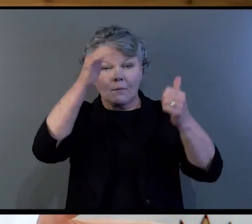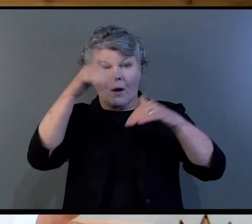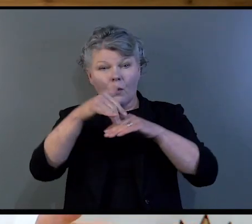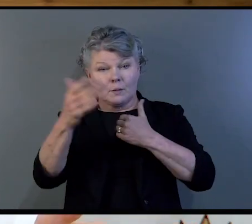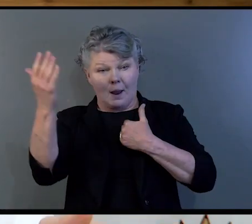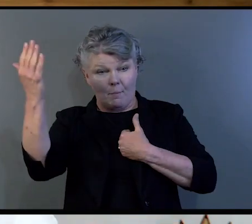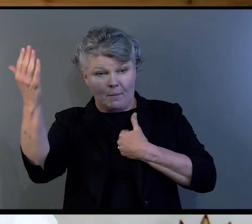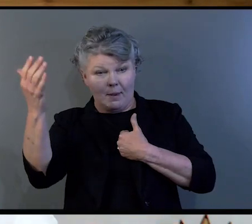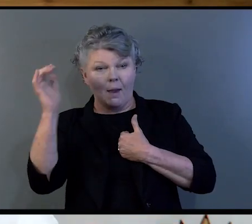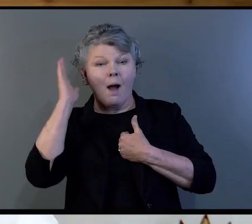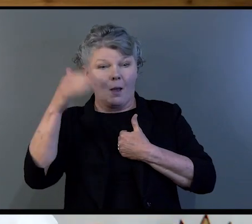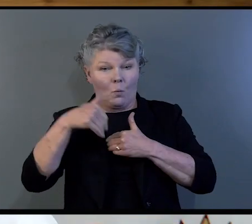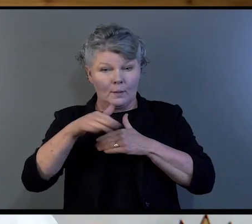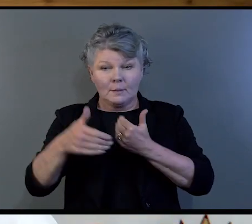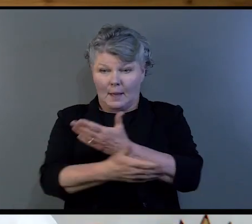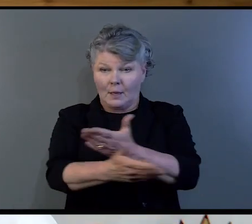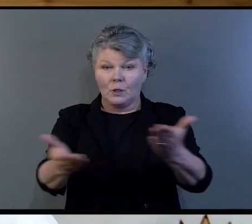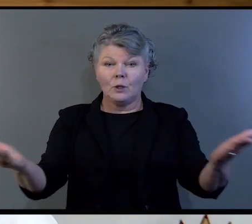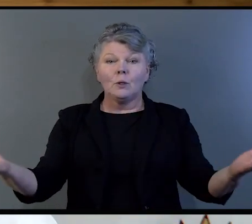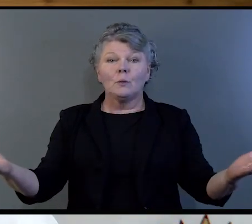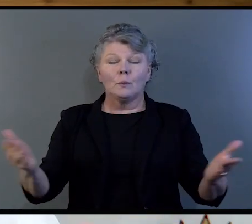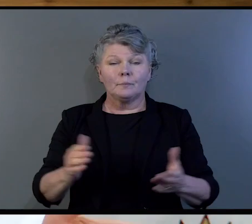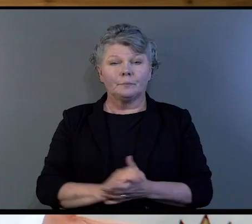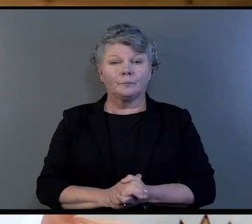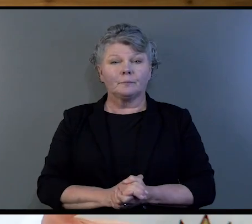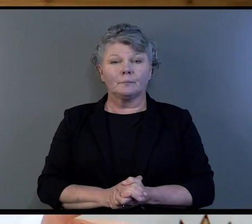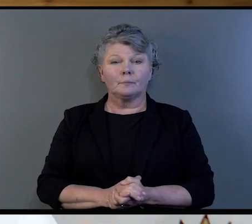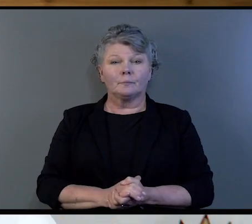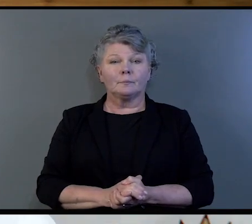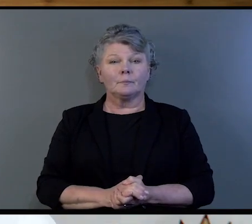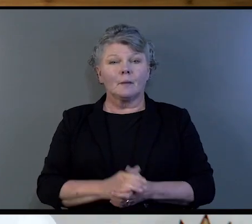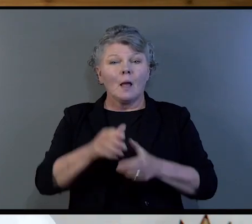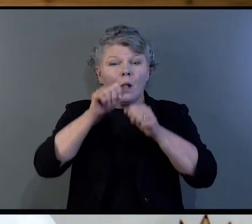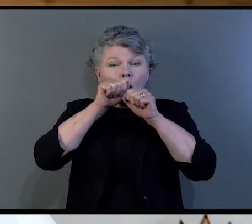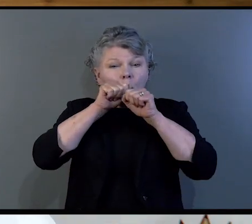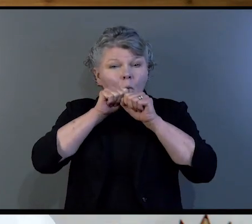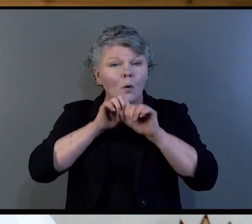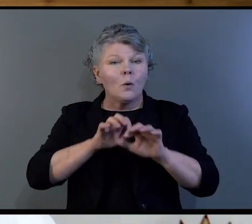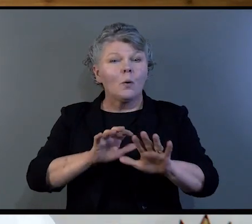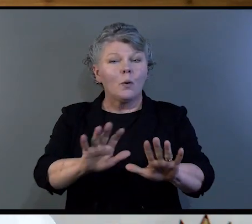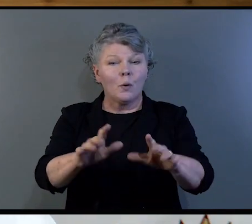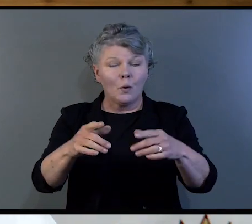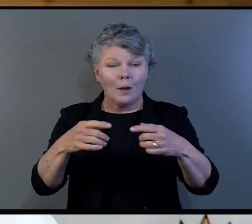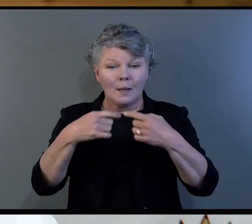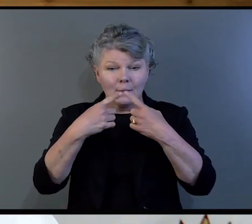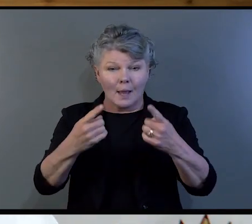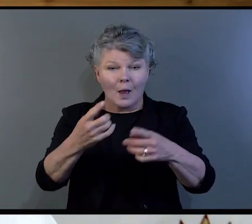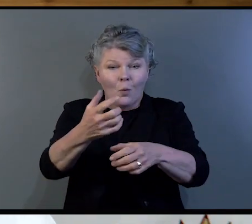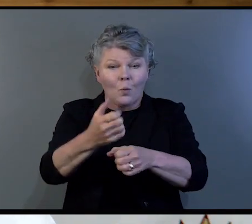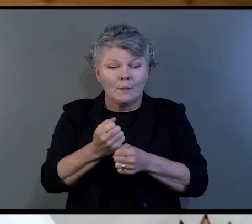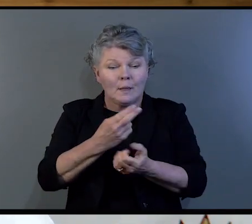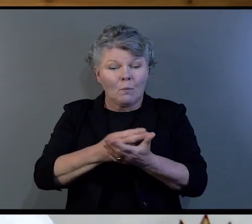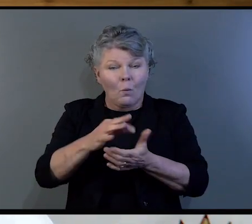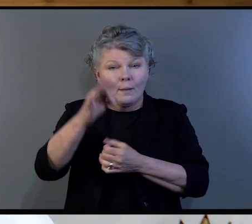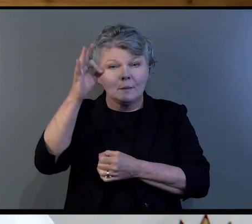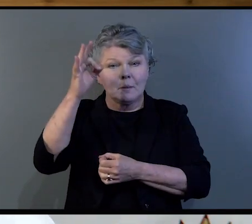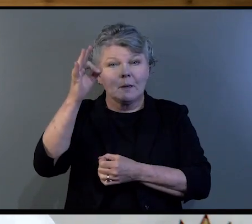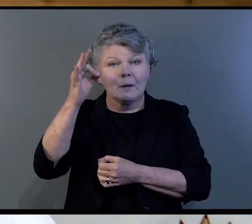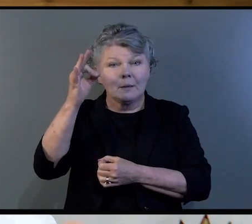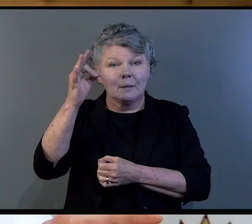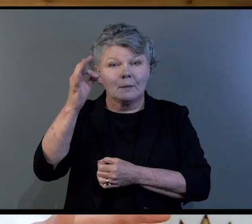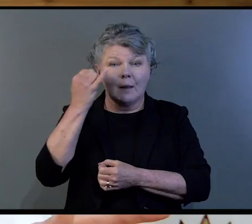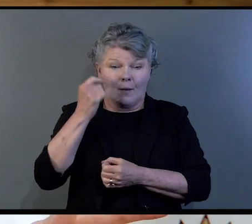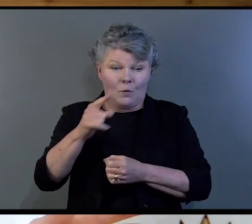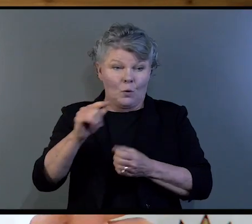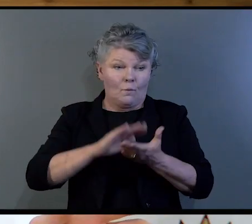sent me, even so I am sending you." When he had said this, he breathed on them and said to them, "Receive the Holy Spirit.